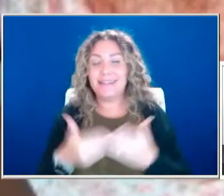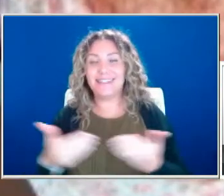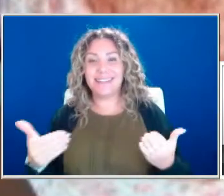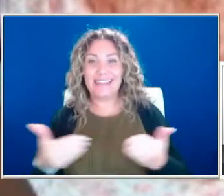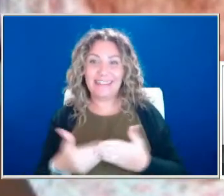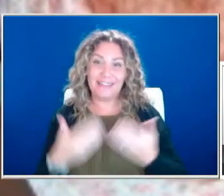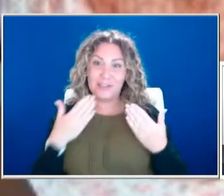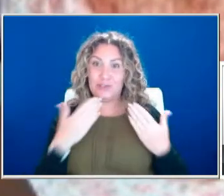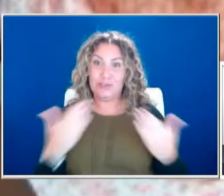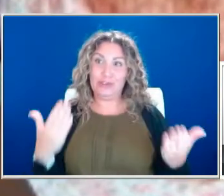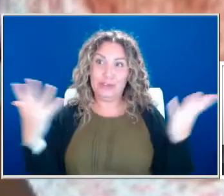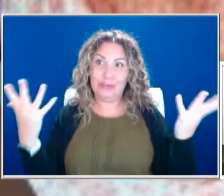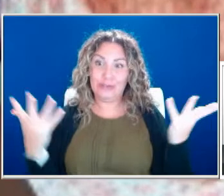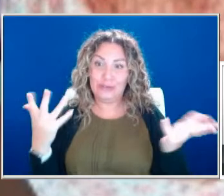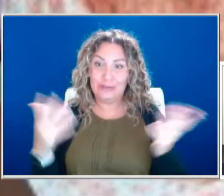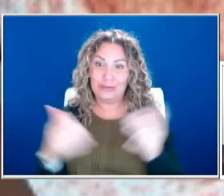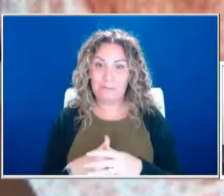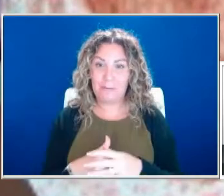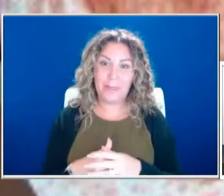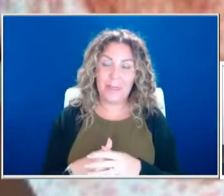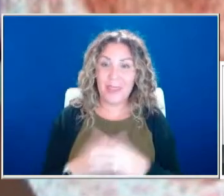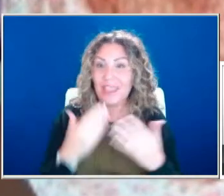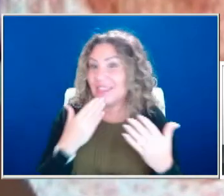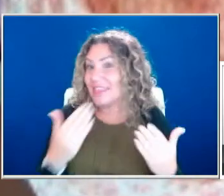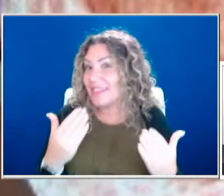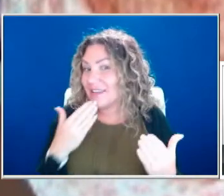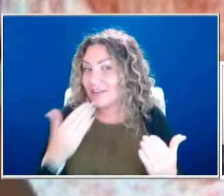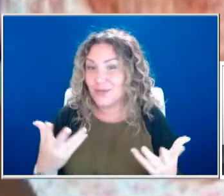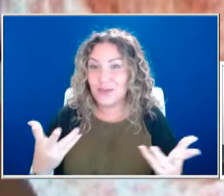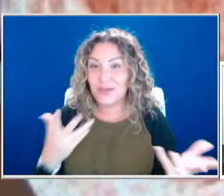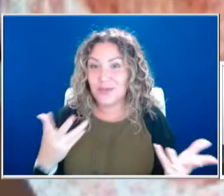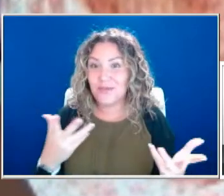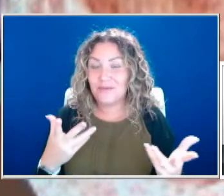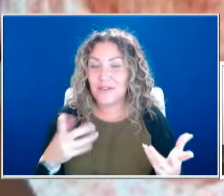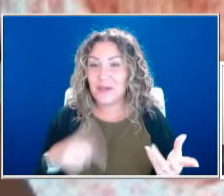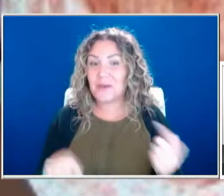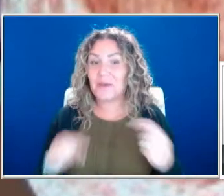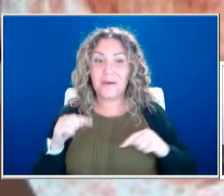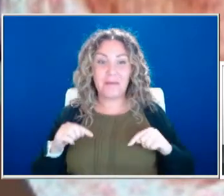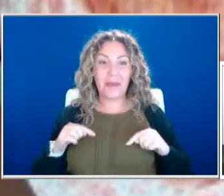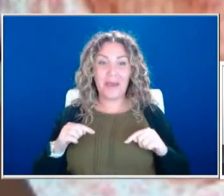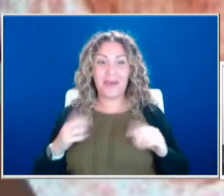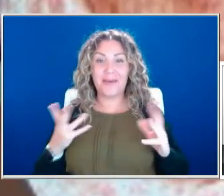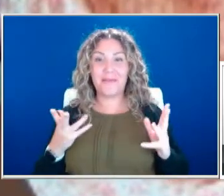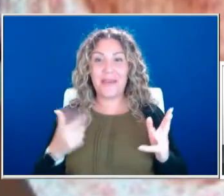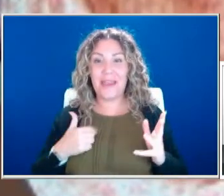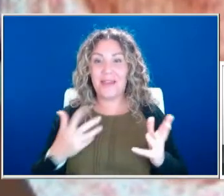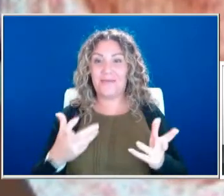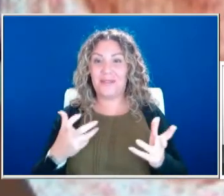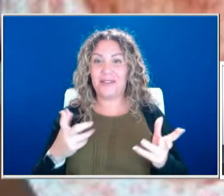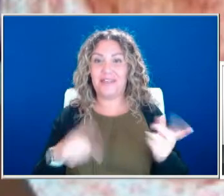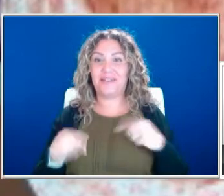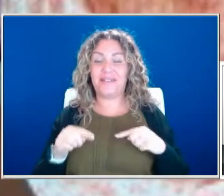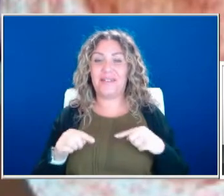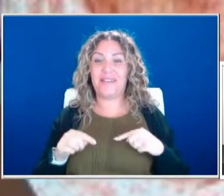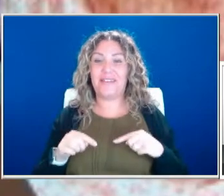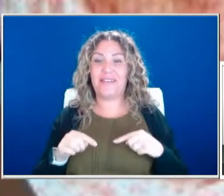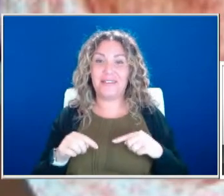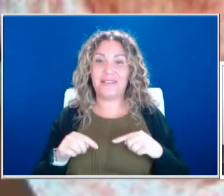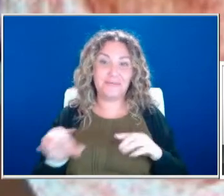good. Thank you guys for being able to get me back to what I wanted to get back to with life and